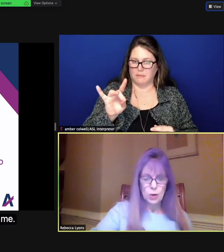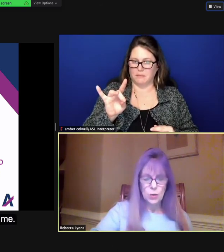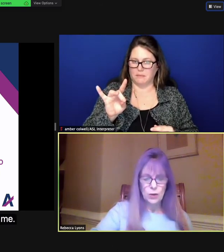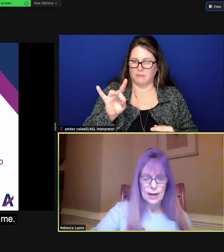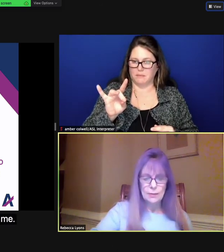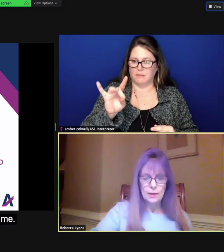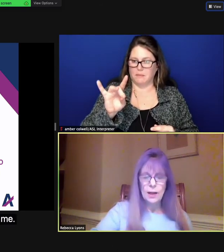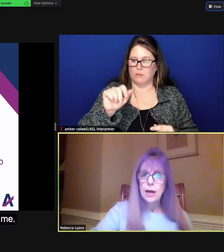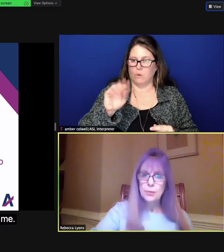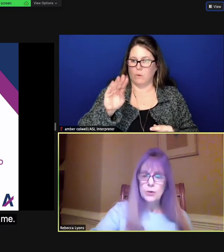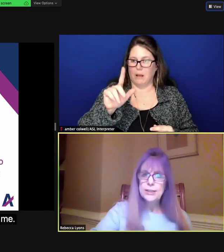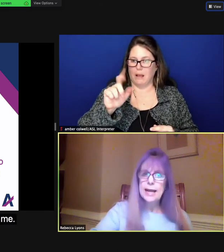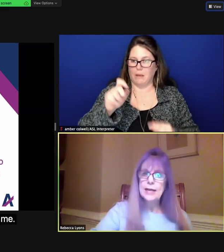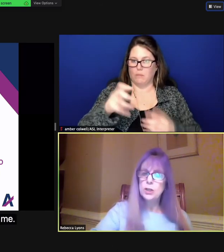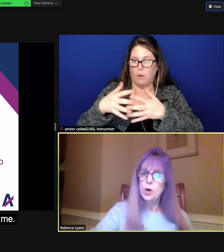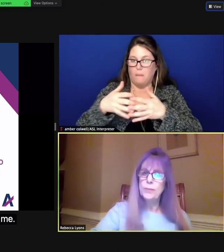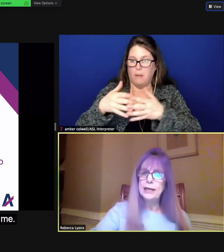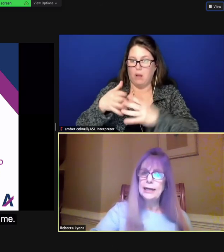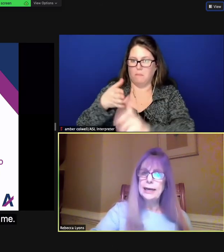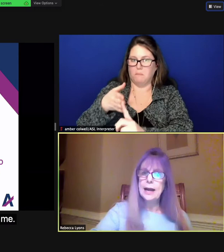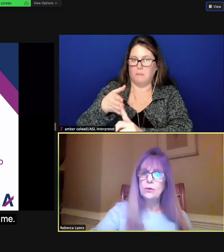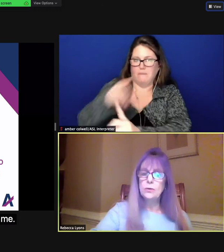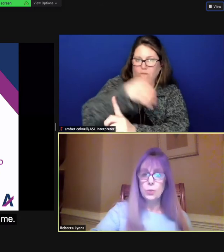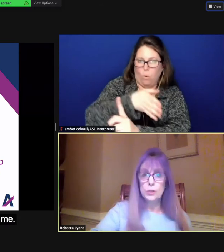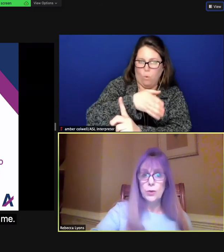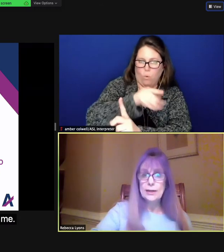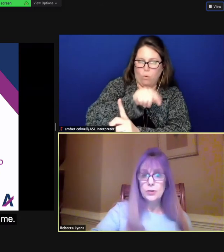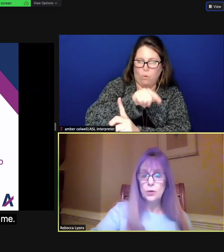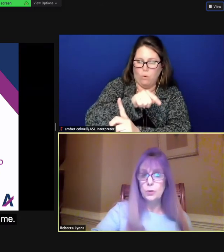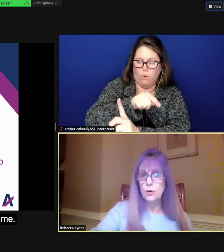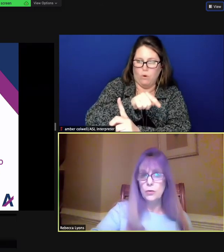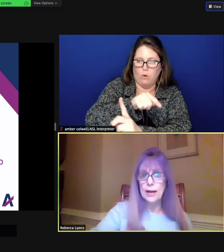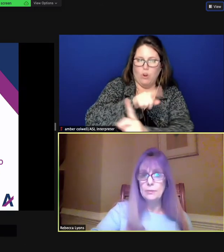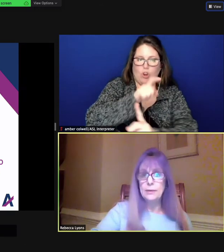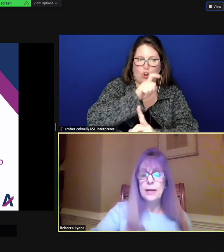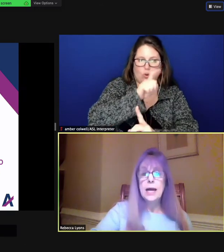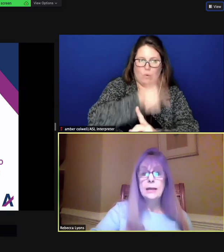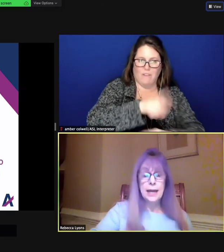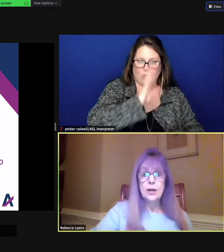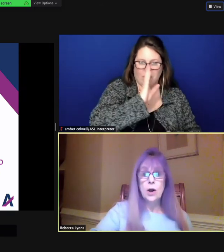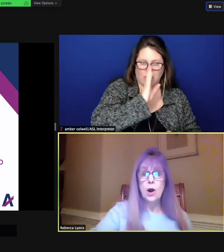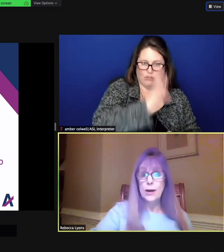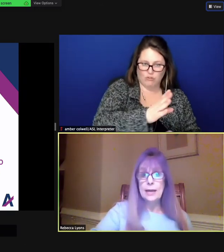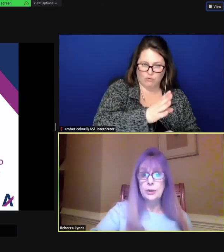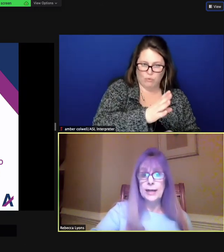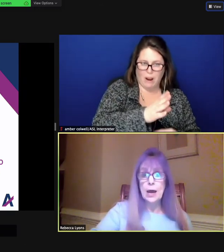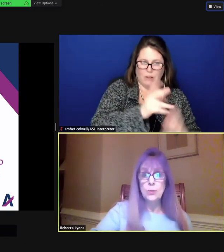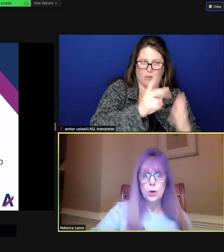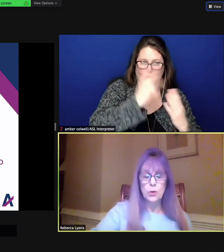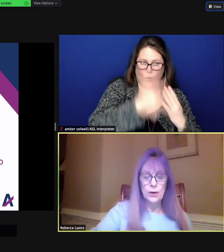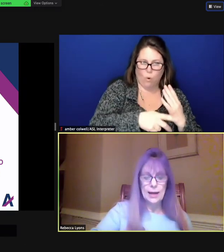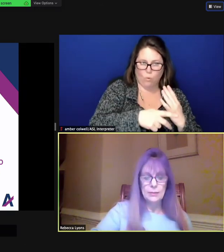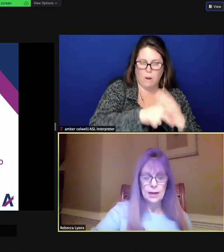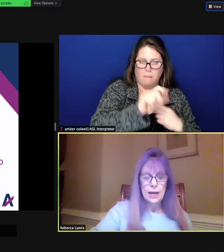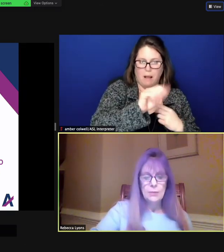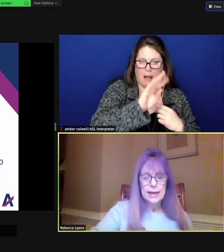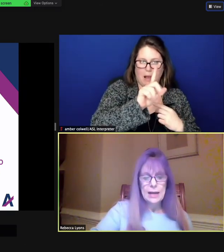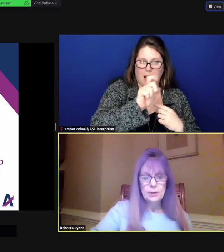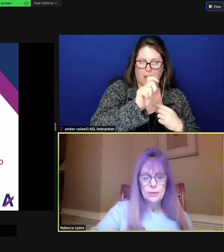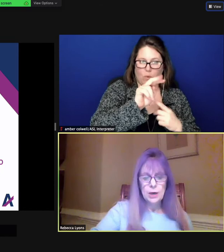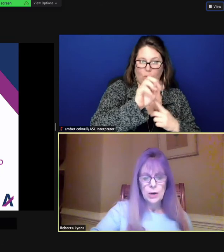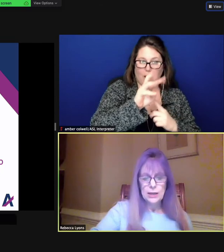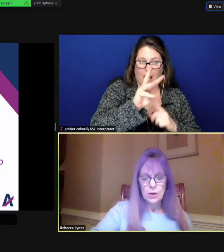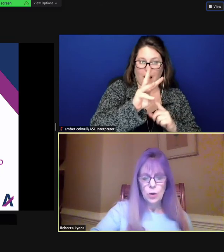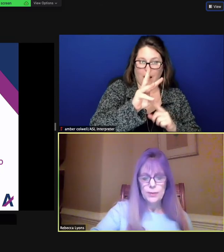America program, a person had to open an account through a direct sold program like our ABLEnow program. But